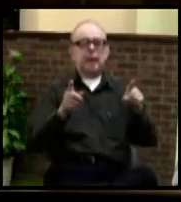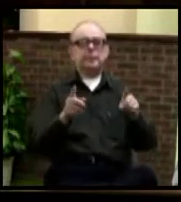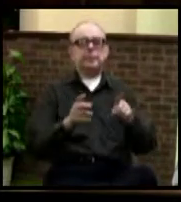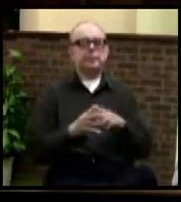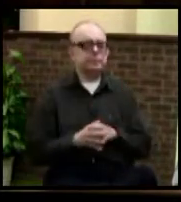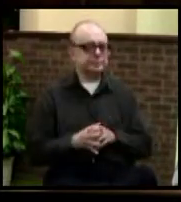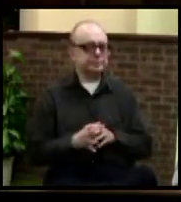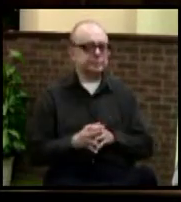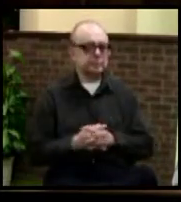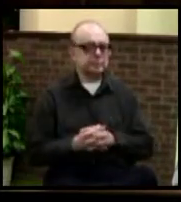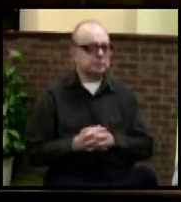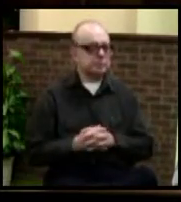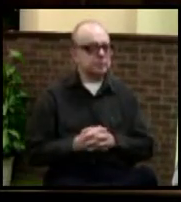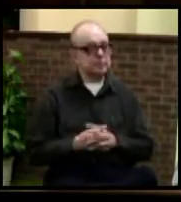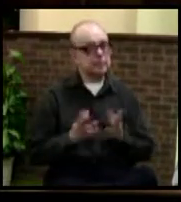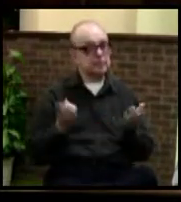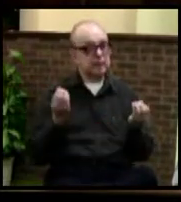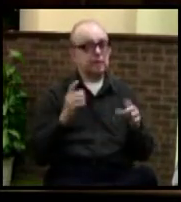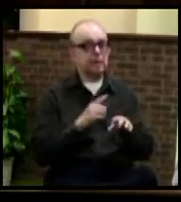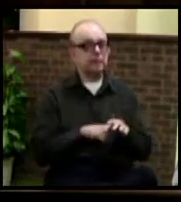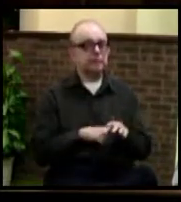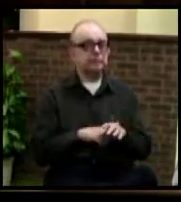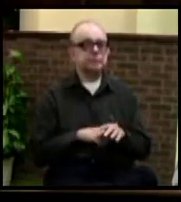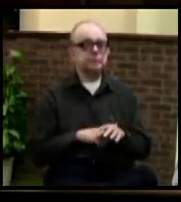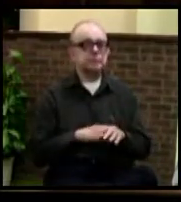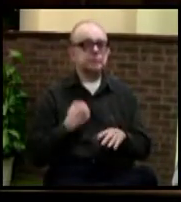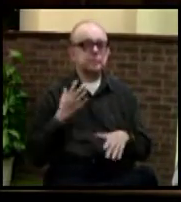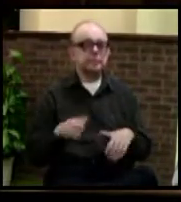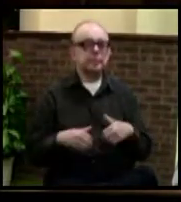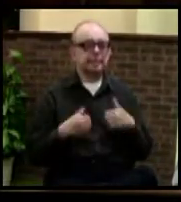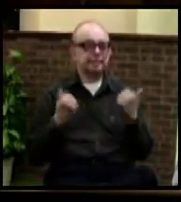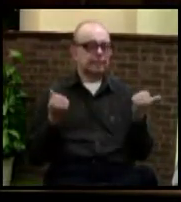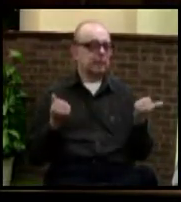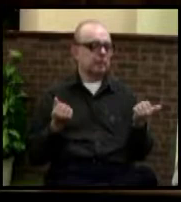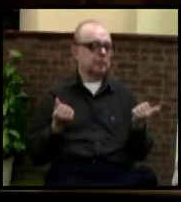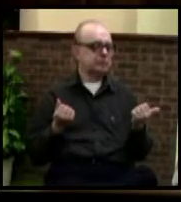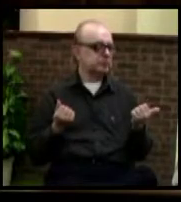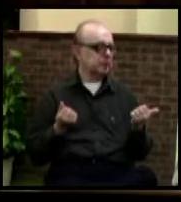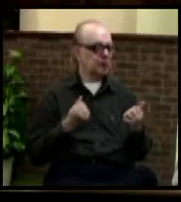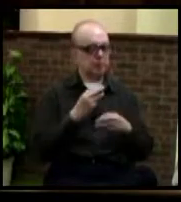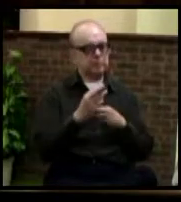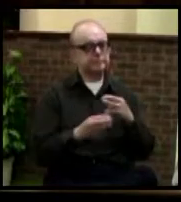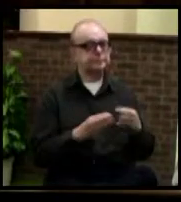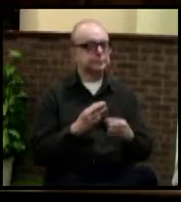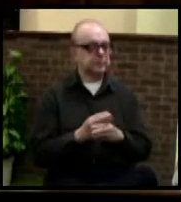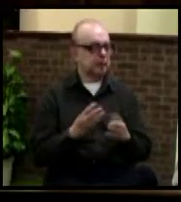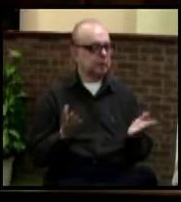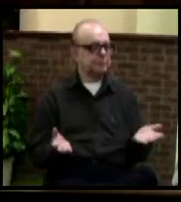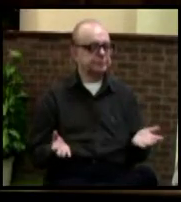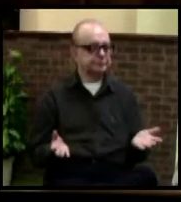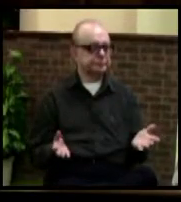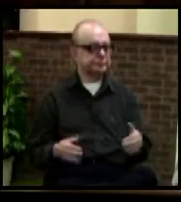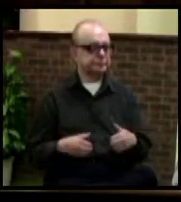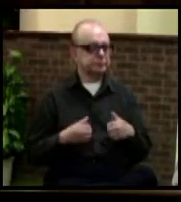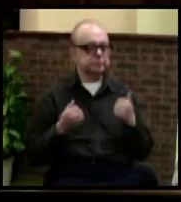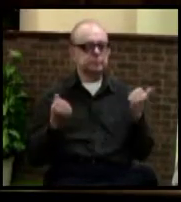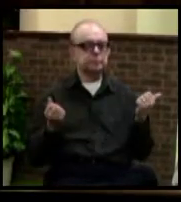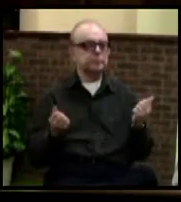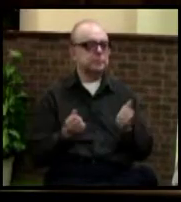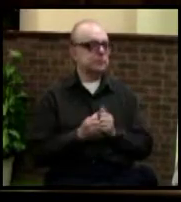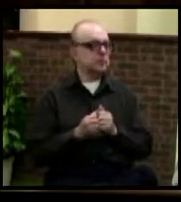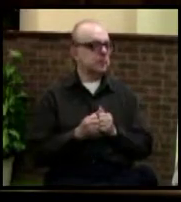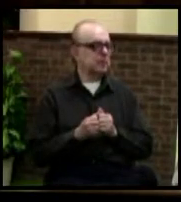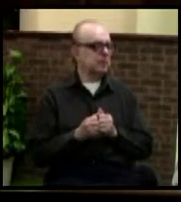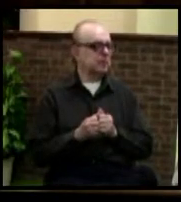And what happens is, a lot of times, we live in this world, and we're living